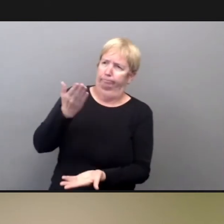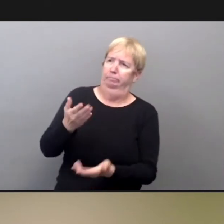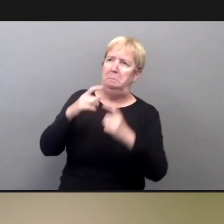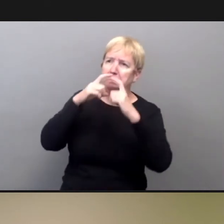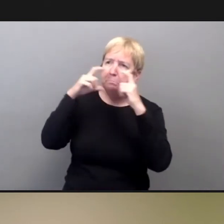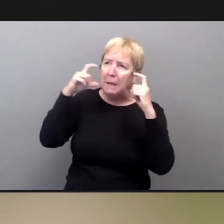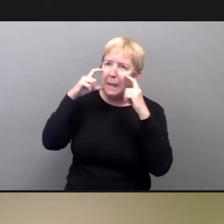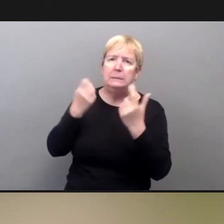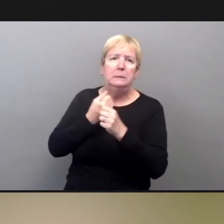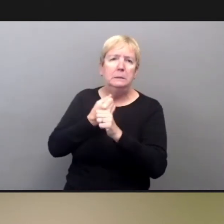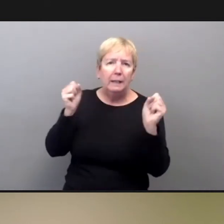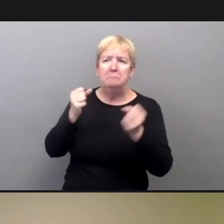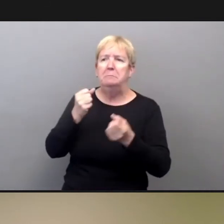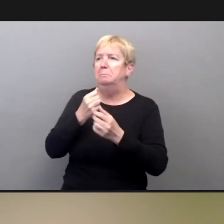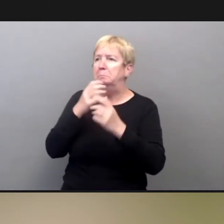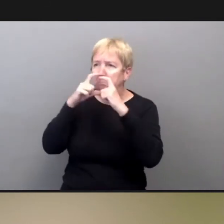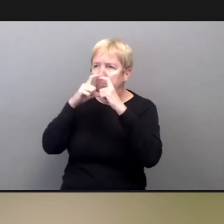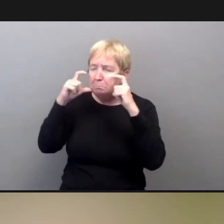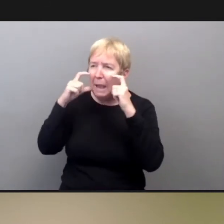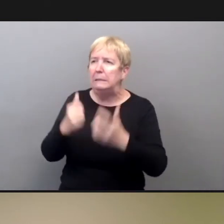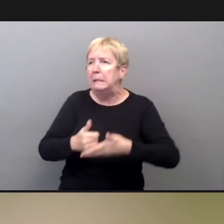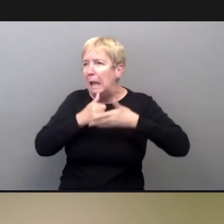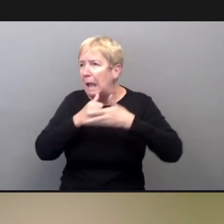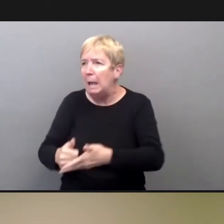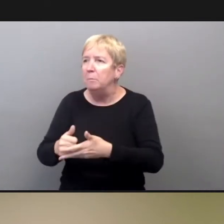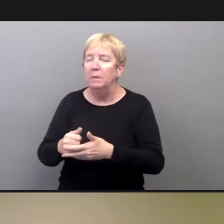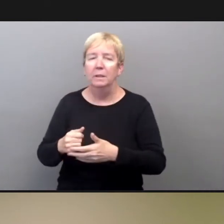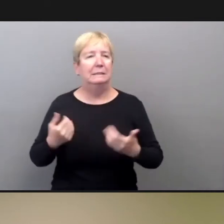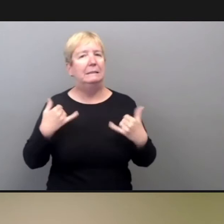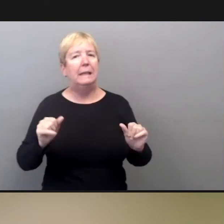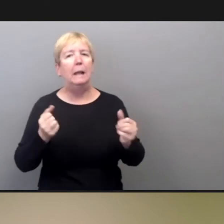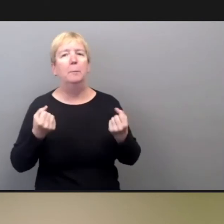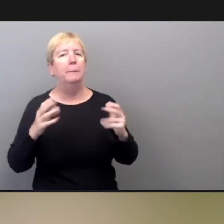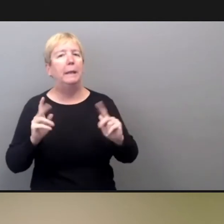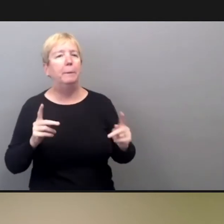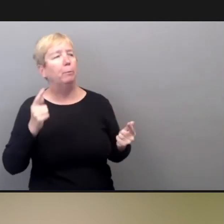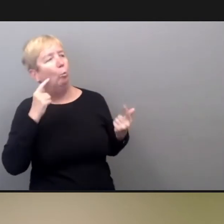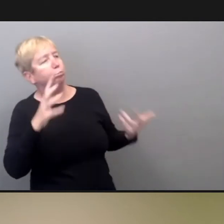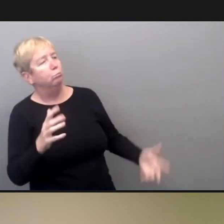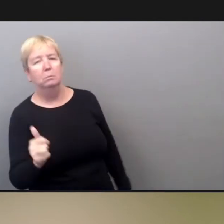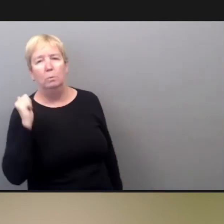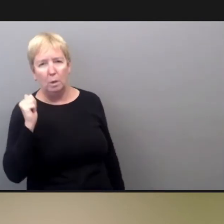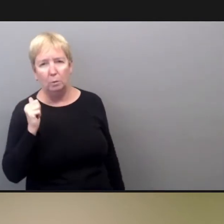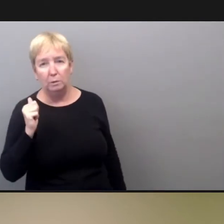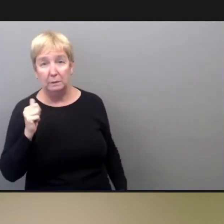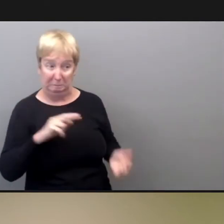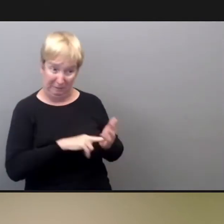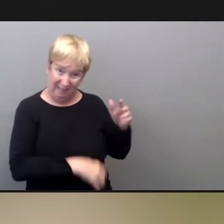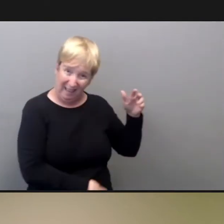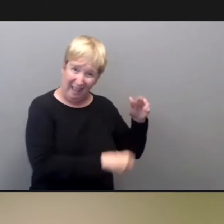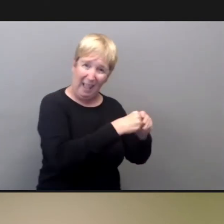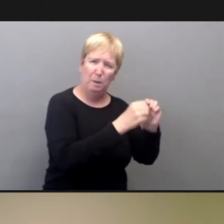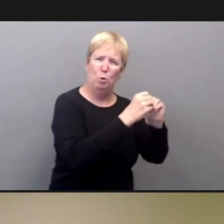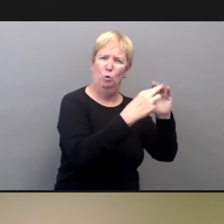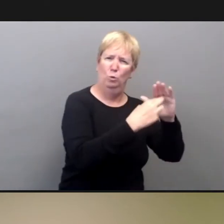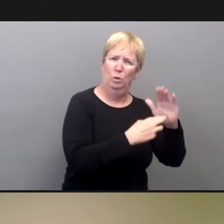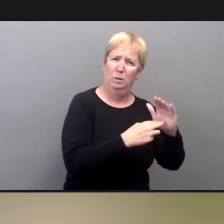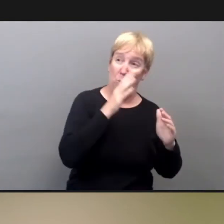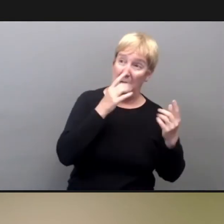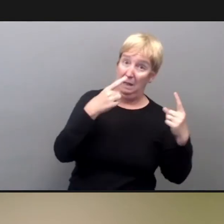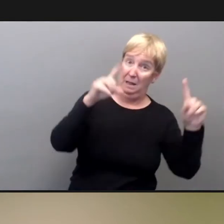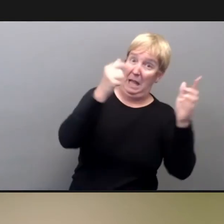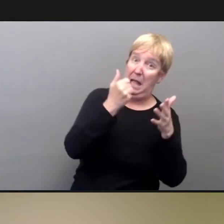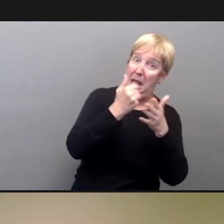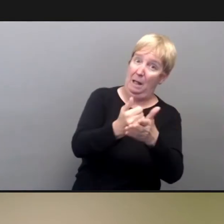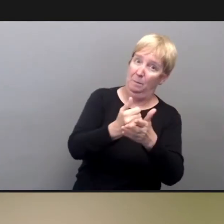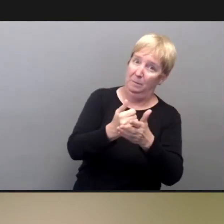effective, things that every individual can do short of vaccine. So I'm sort of painting a picture on